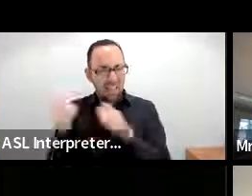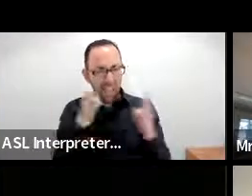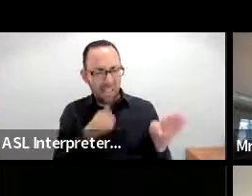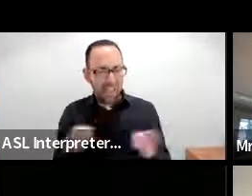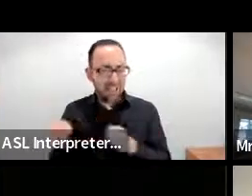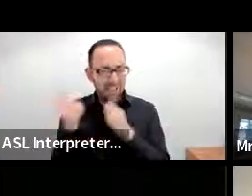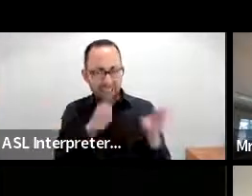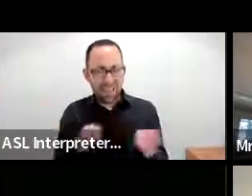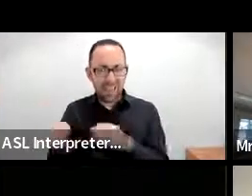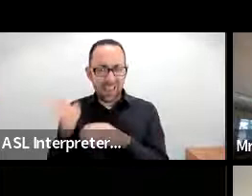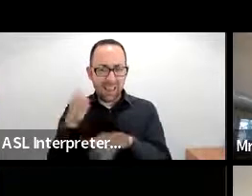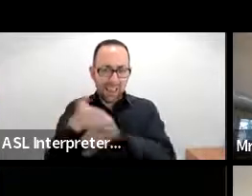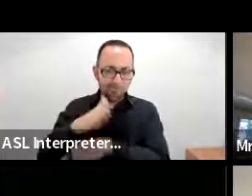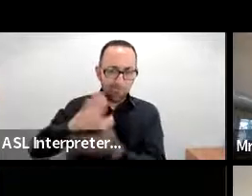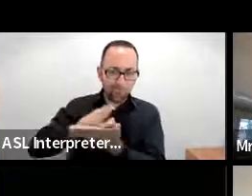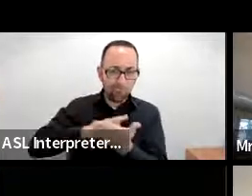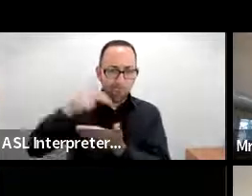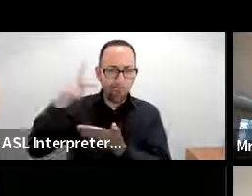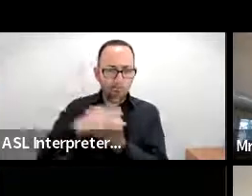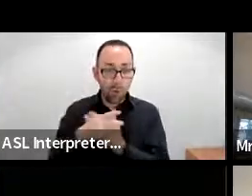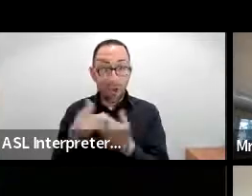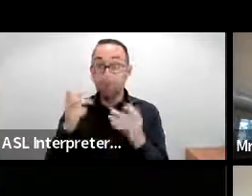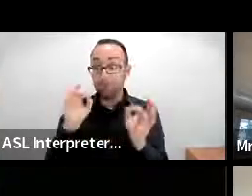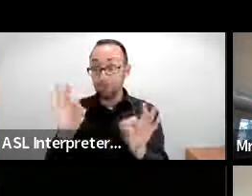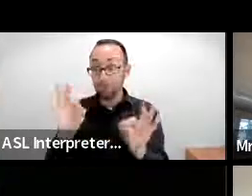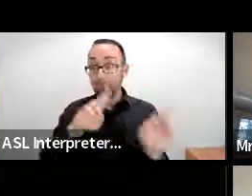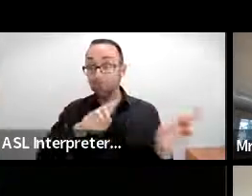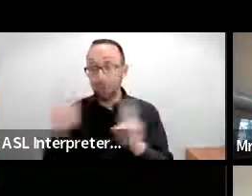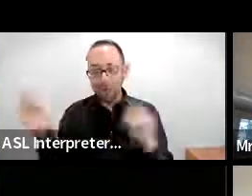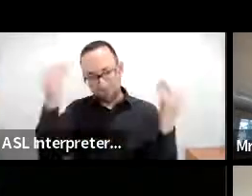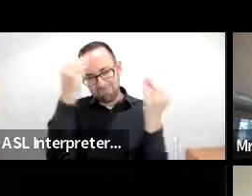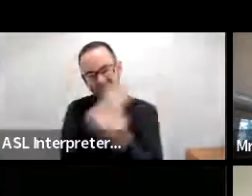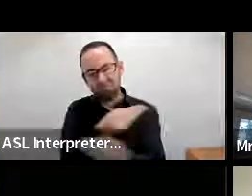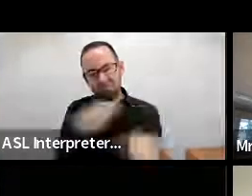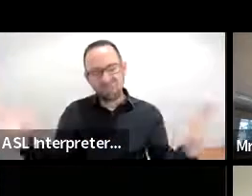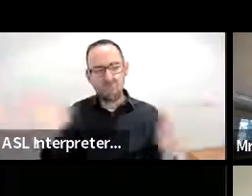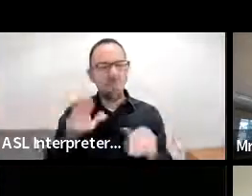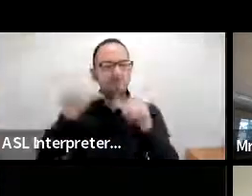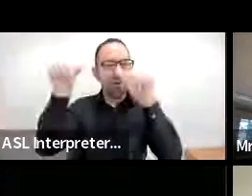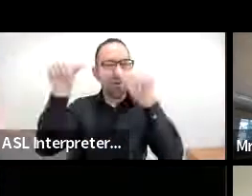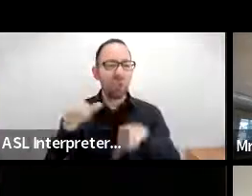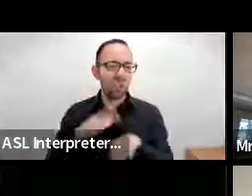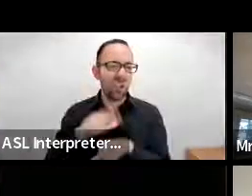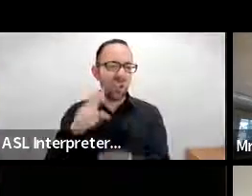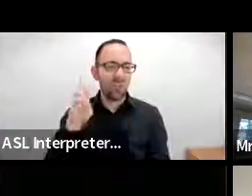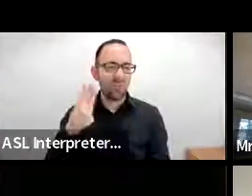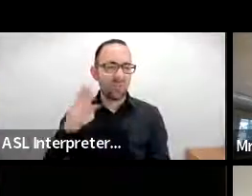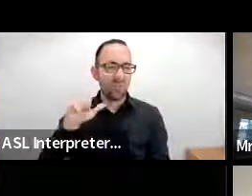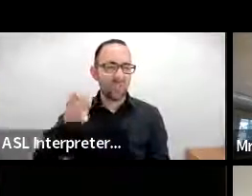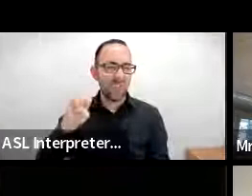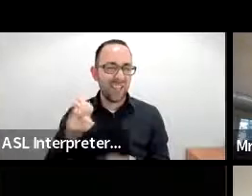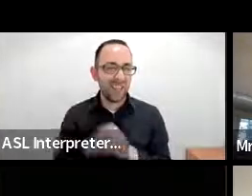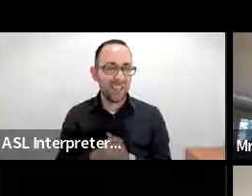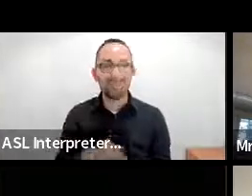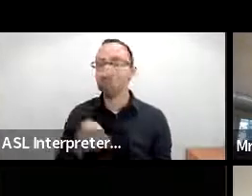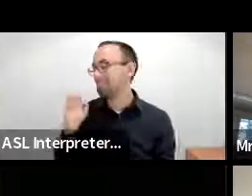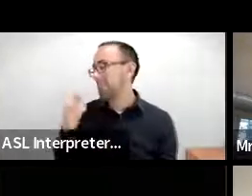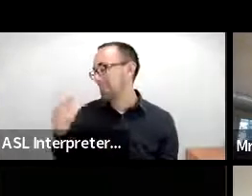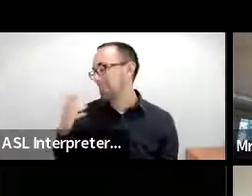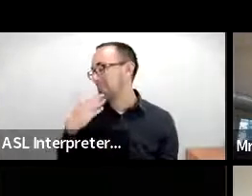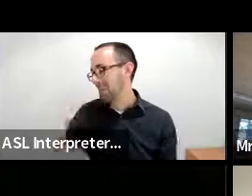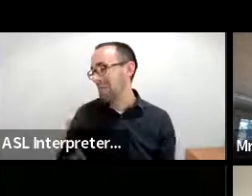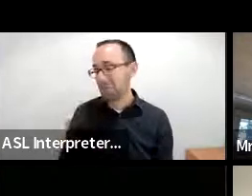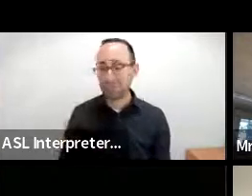program, our after-school programs, we'll let you guys know. Okay. It will be on the website eventually, though. Okay. Thanks.